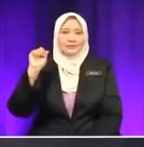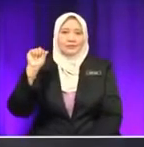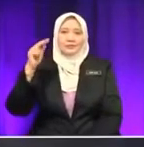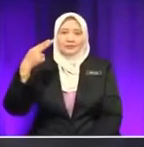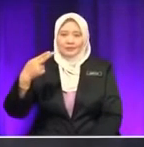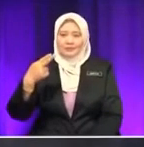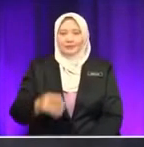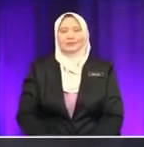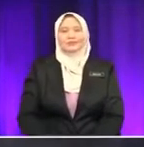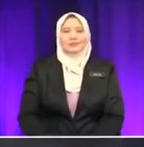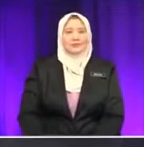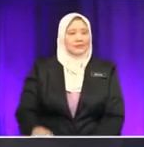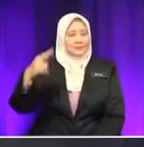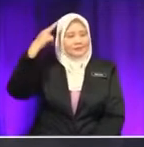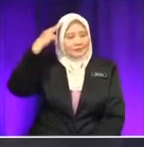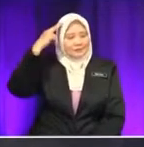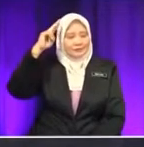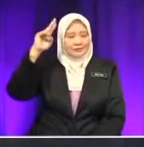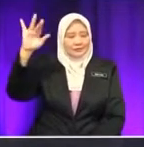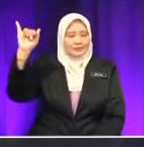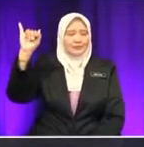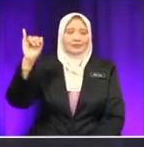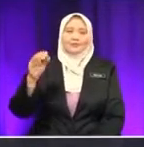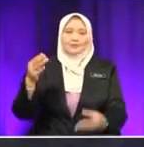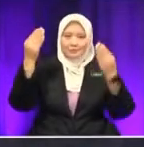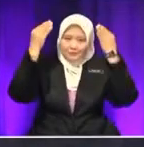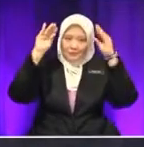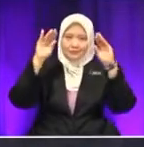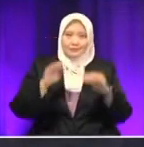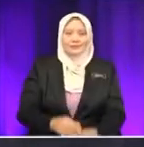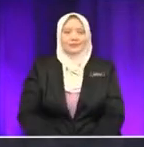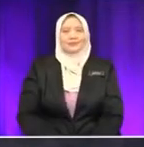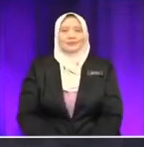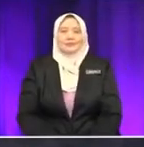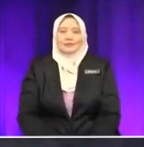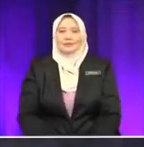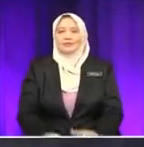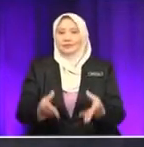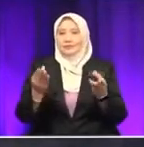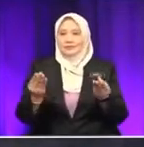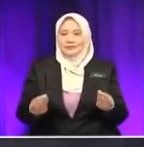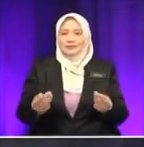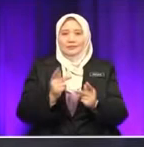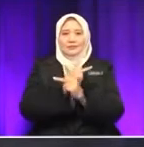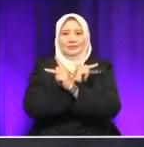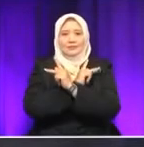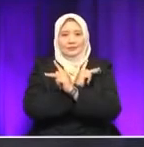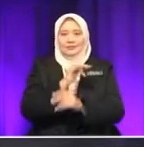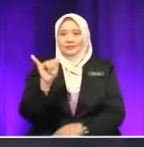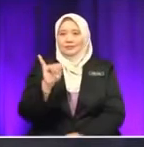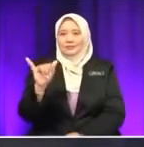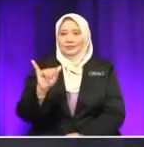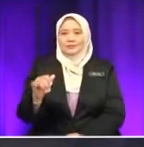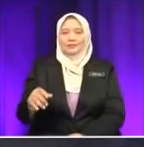teacher. Hello, Tibia. How are you? I'm very good. Hope you're doing amazing as well. Thank you so much for joining us all the way from SMK